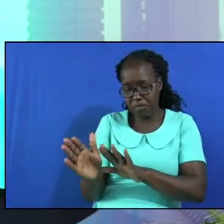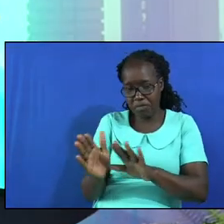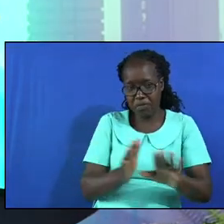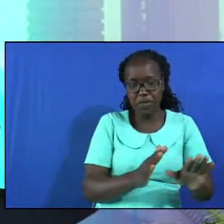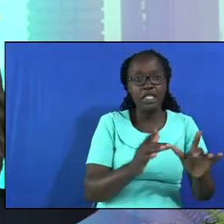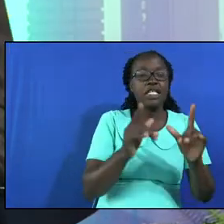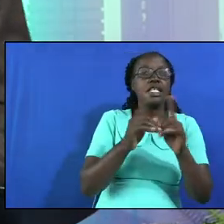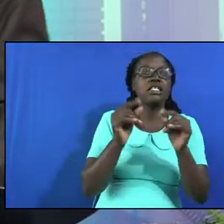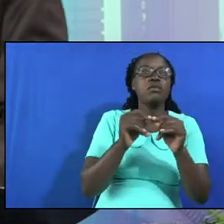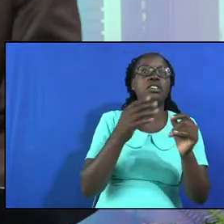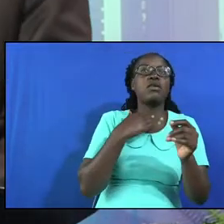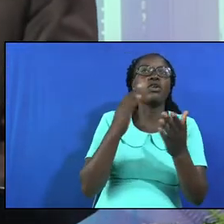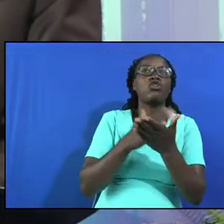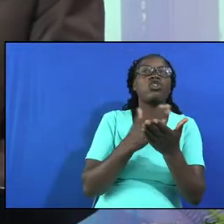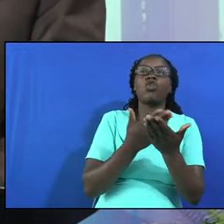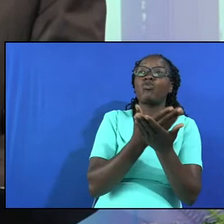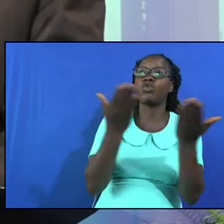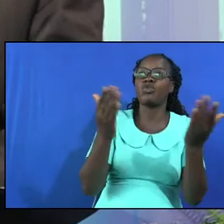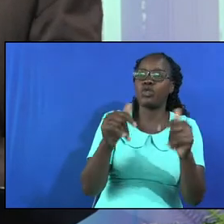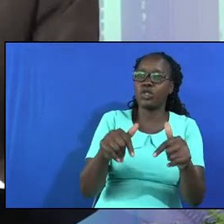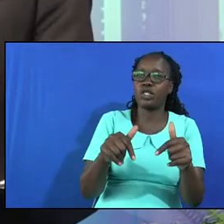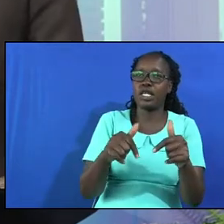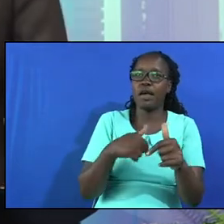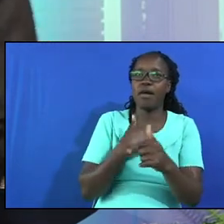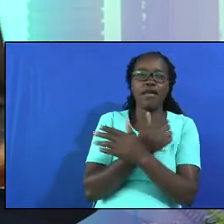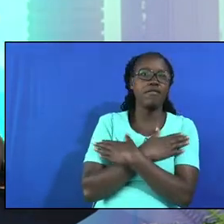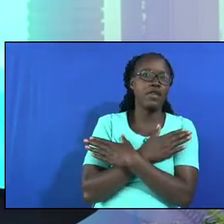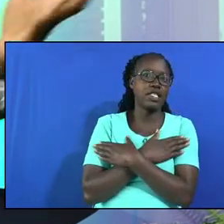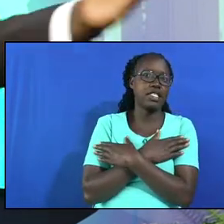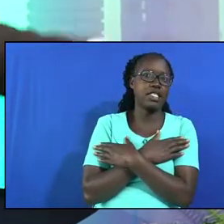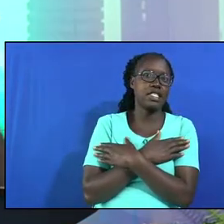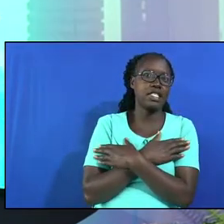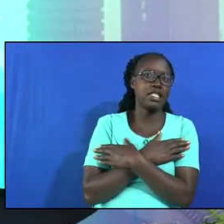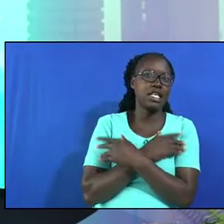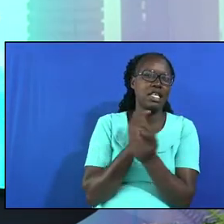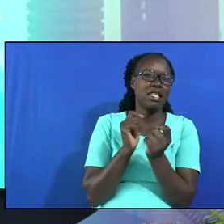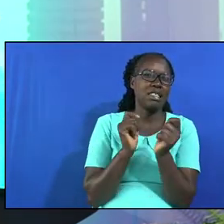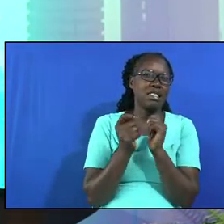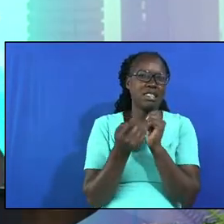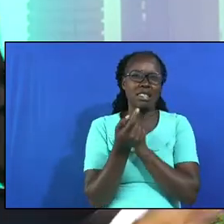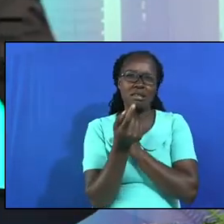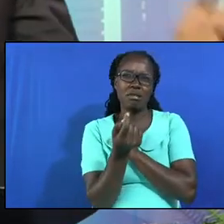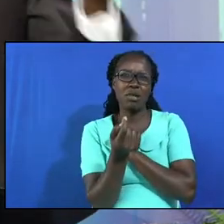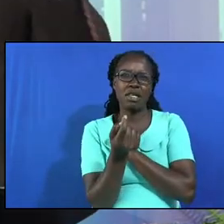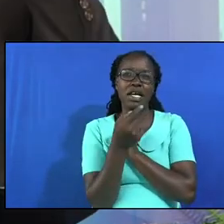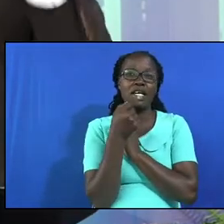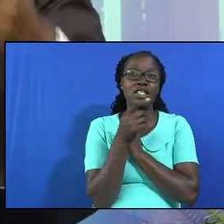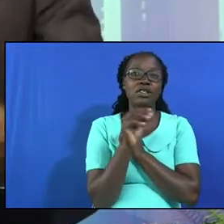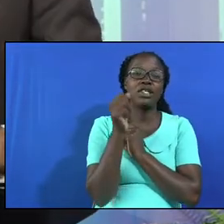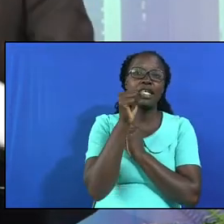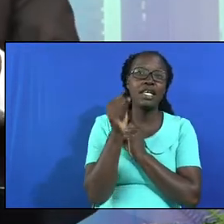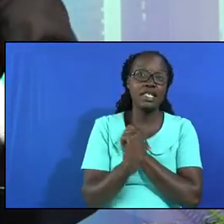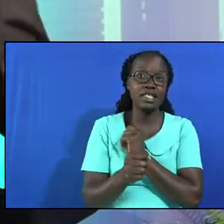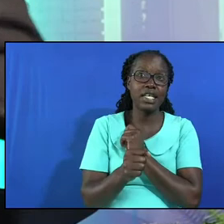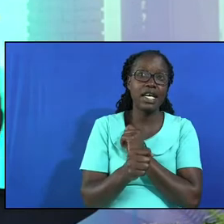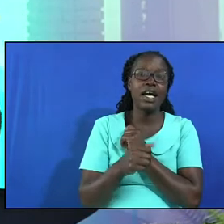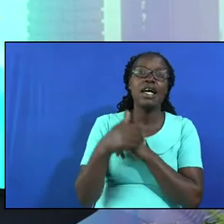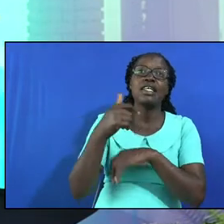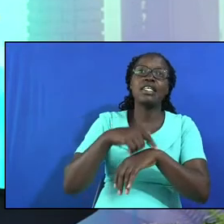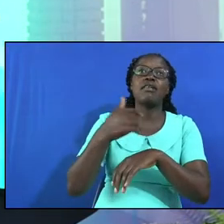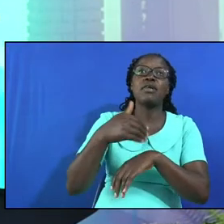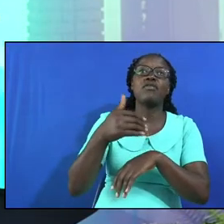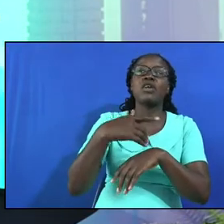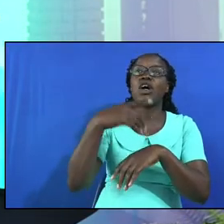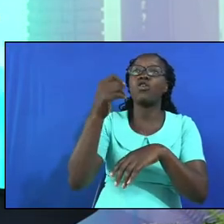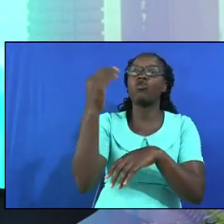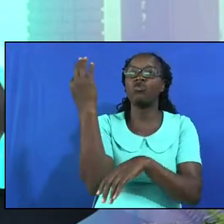The message I would like to share with you today, my friends, I've adjusted it a little bit. I told the elder that every time I